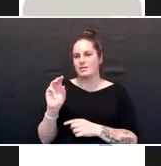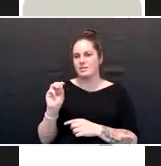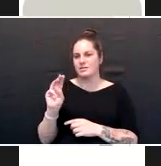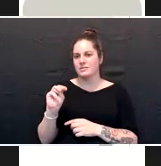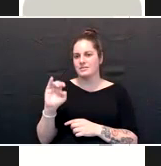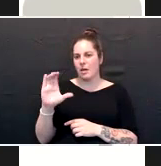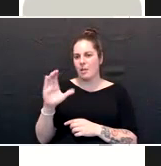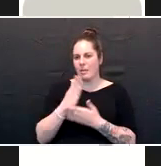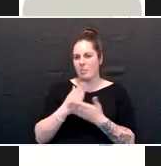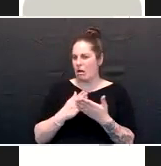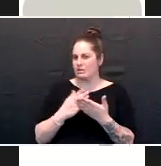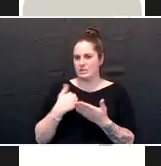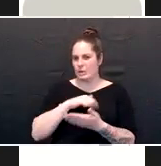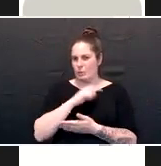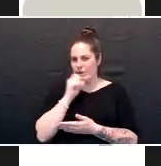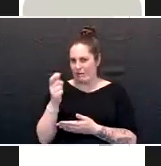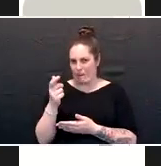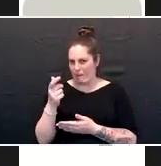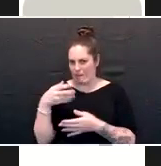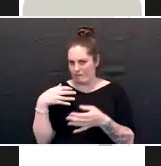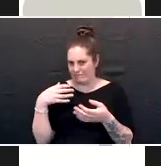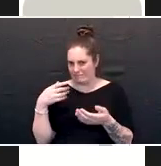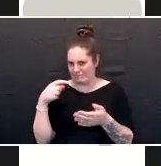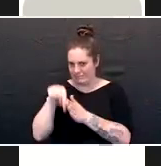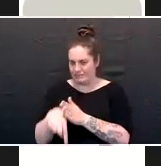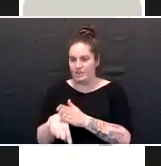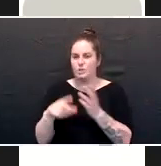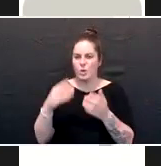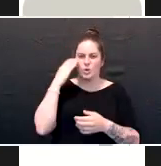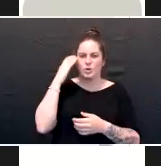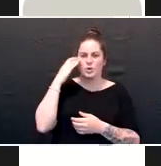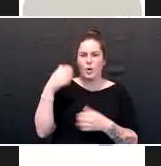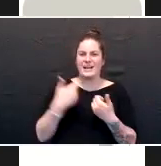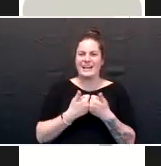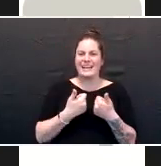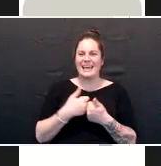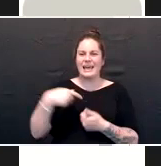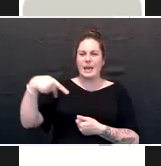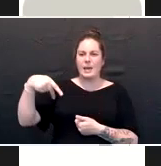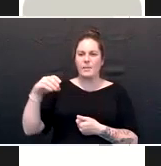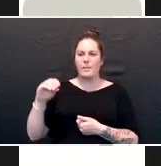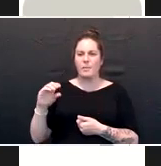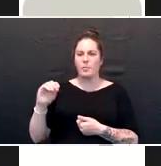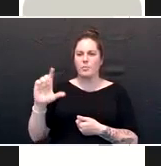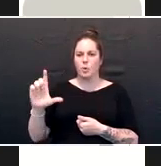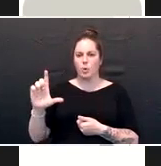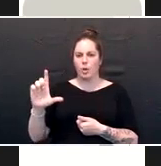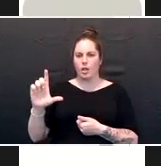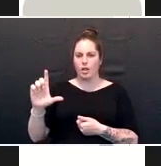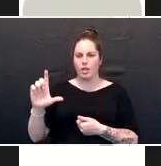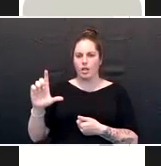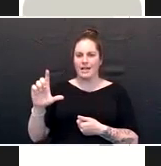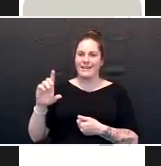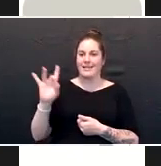So if you've ever played pool, um, 8-ball in the corner pocket kind of pool, right?